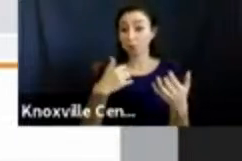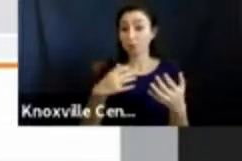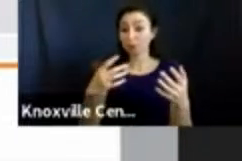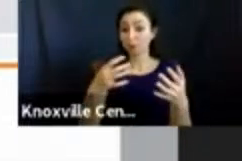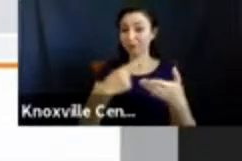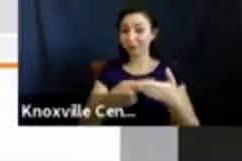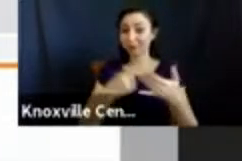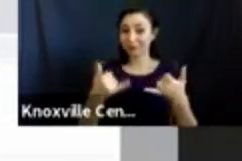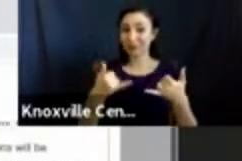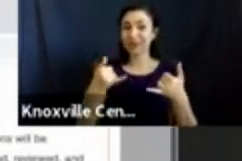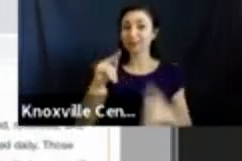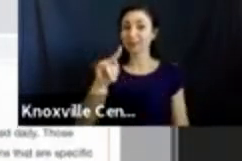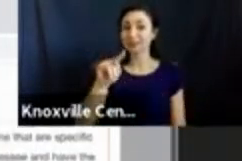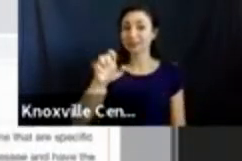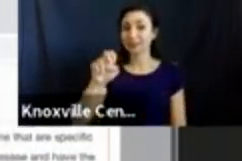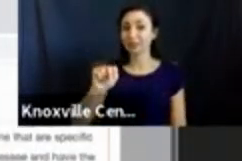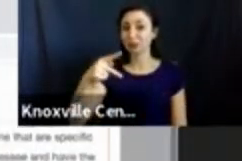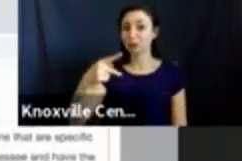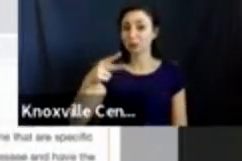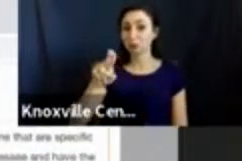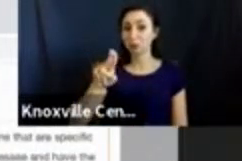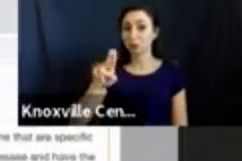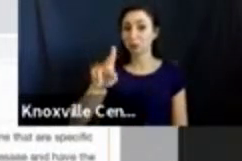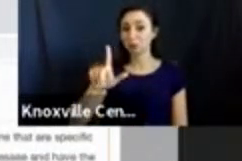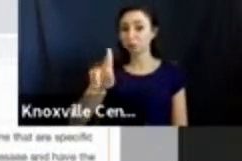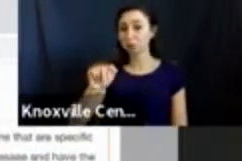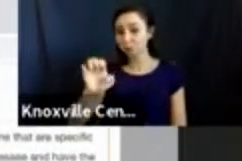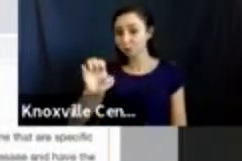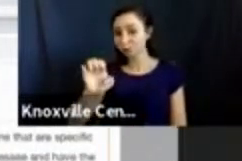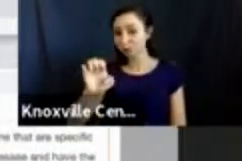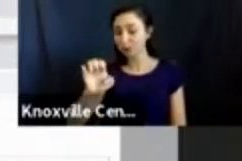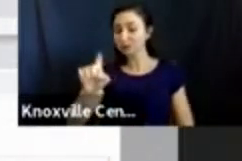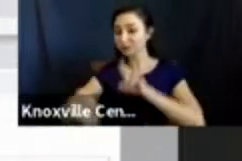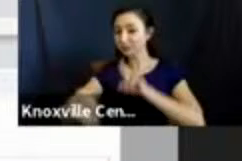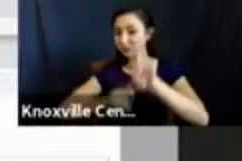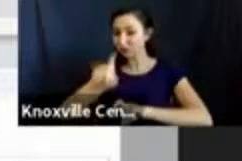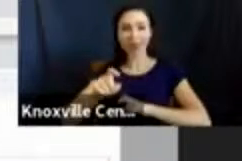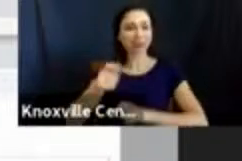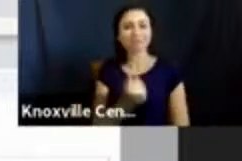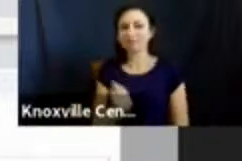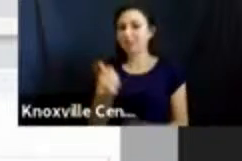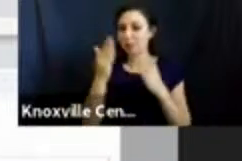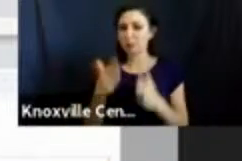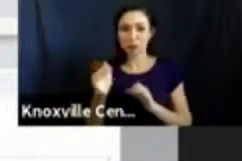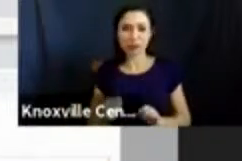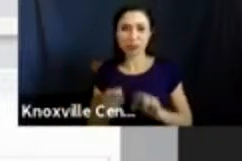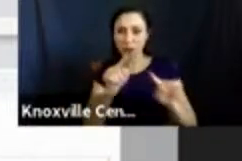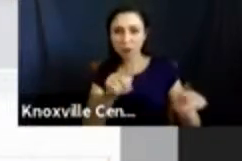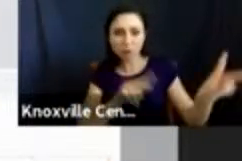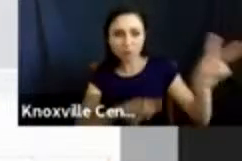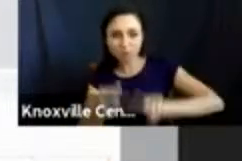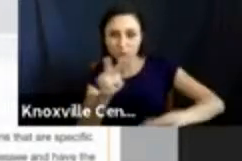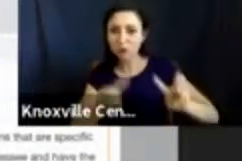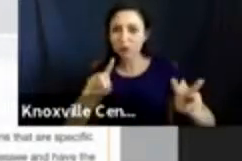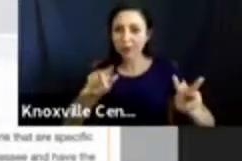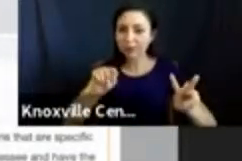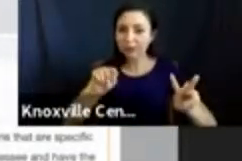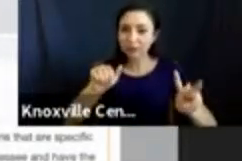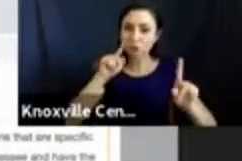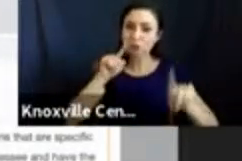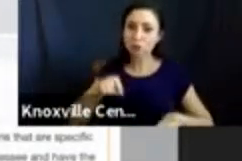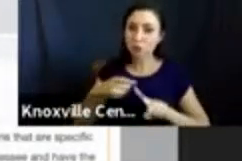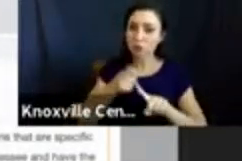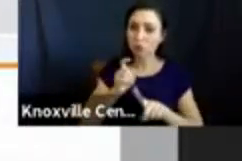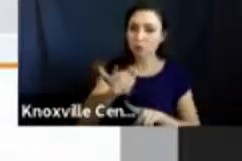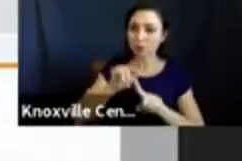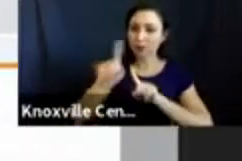Pulse Survey. And anyone can go and get the survey data. They can view the data on through a series of, there's